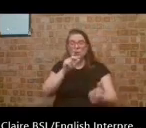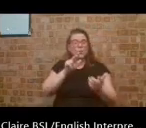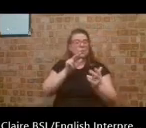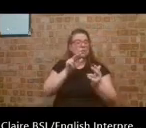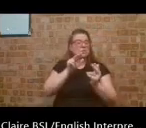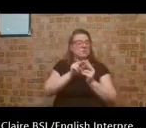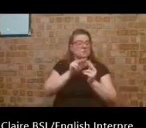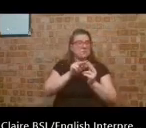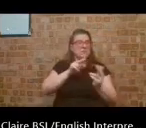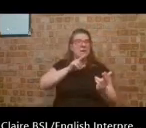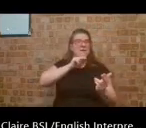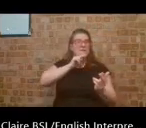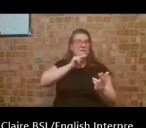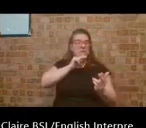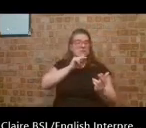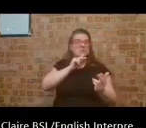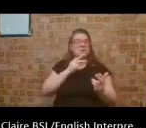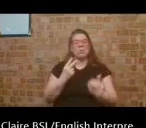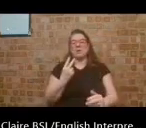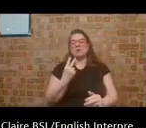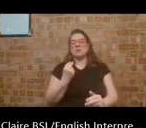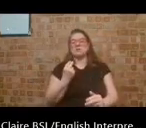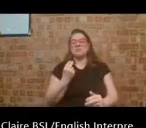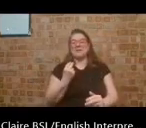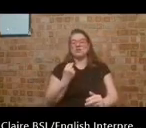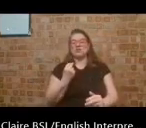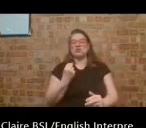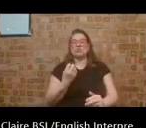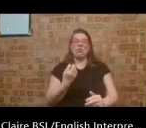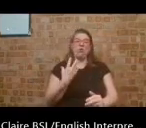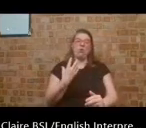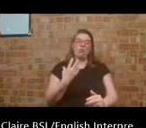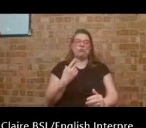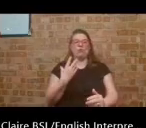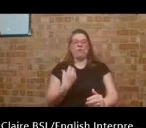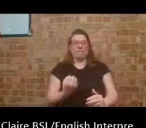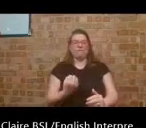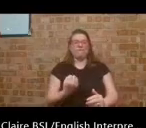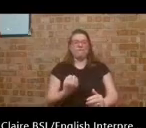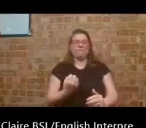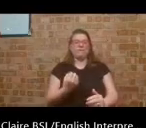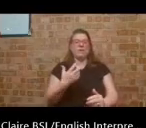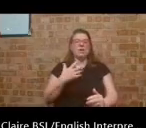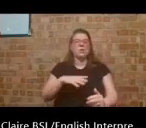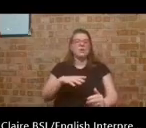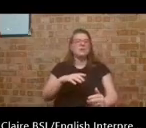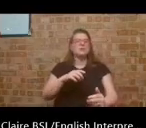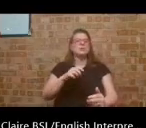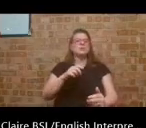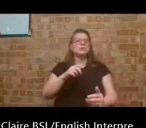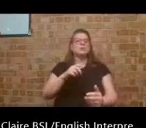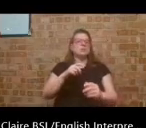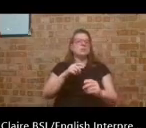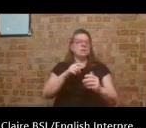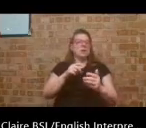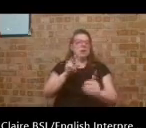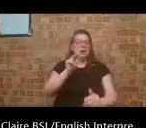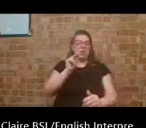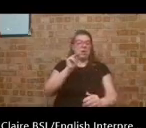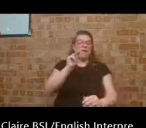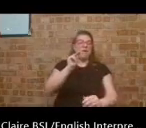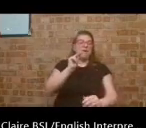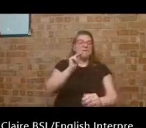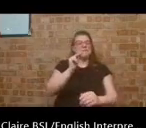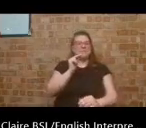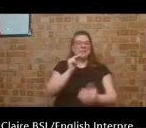on VoiceOver, it'll turn your speech on and off. Speech, yeah. Sorry, my mistake. Yeah, you need to do a quadruple 3-finger